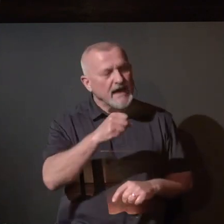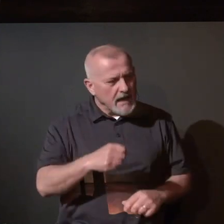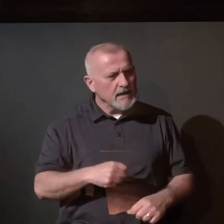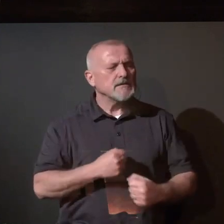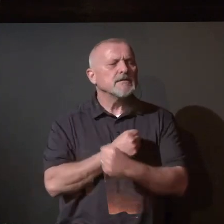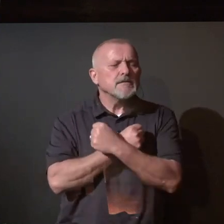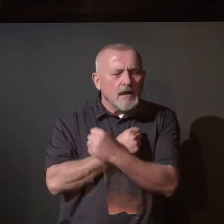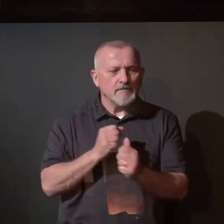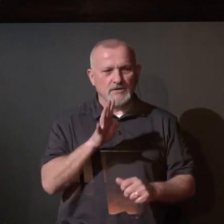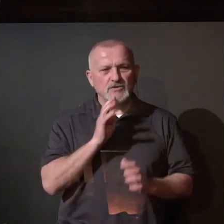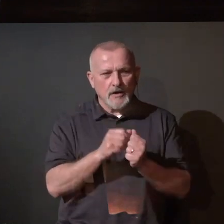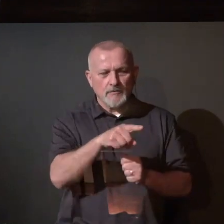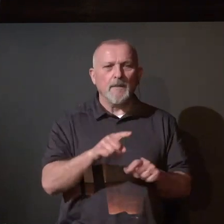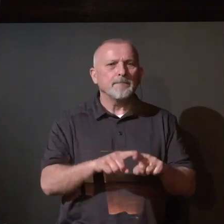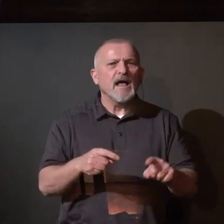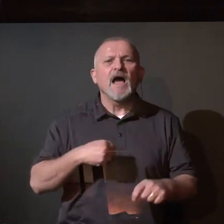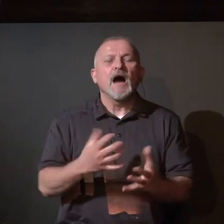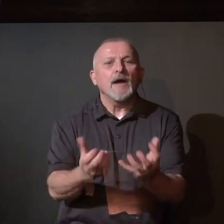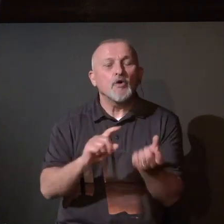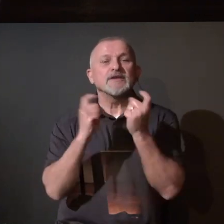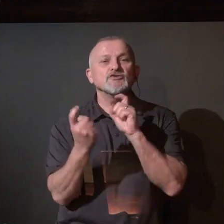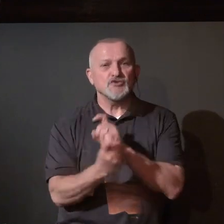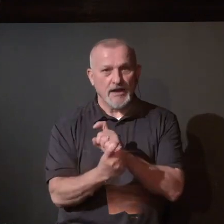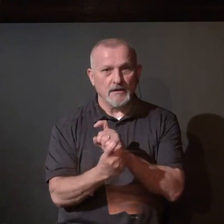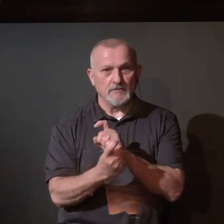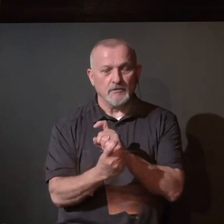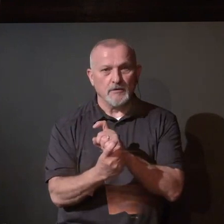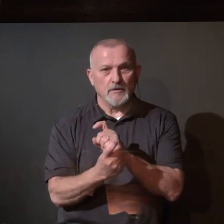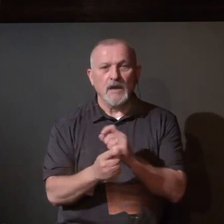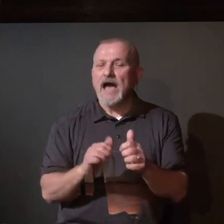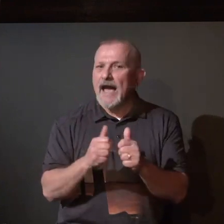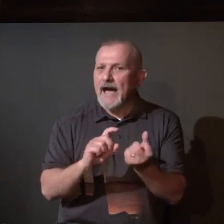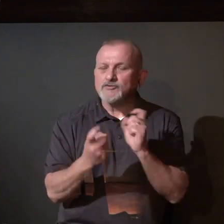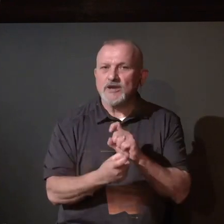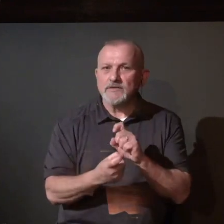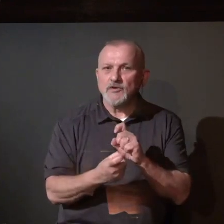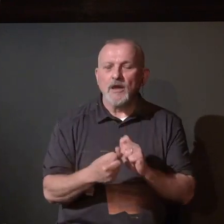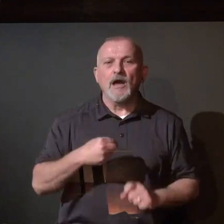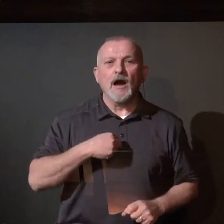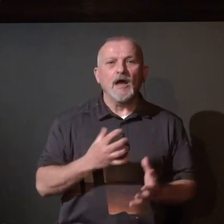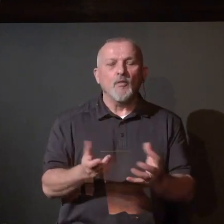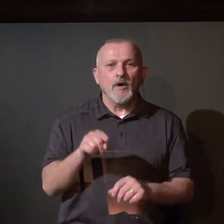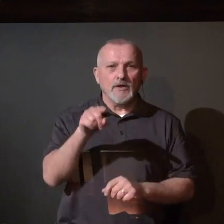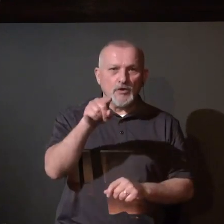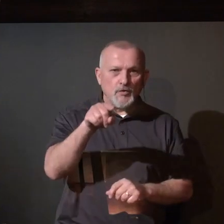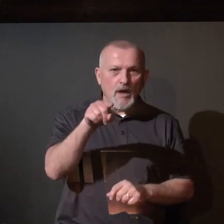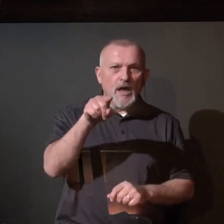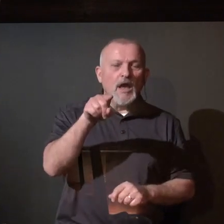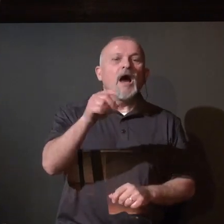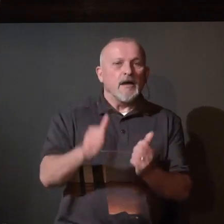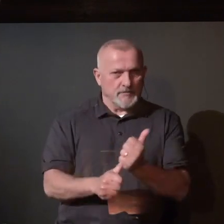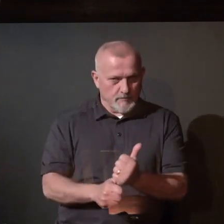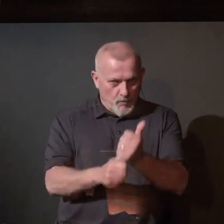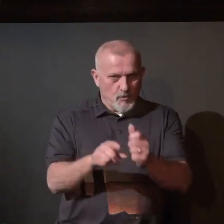I want to change that. What I want to change is I want you to say, you know what? I'll take you on the journey. I've